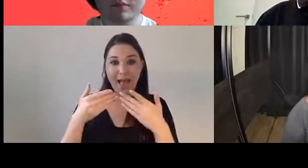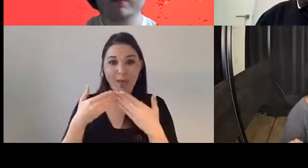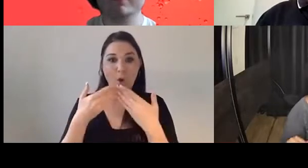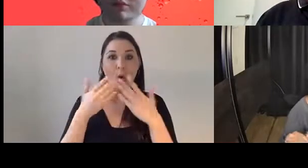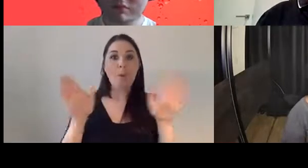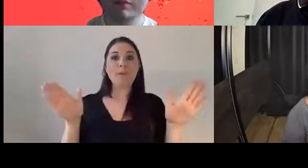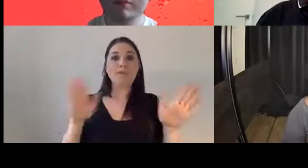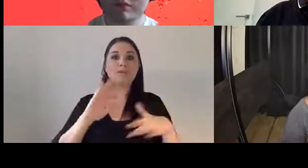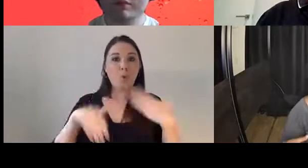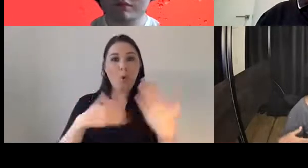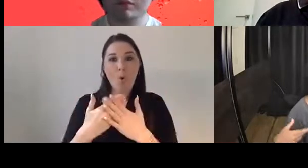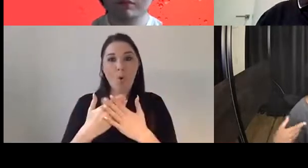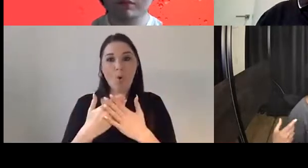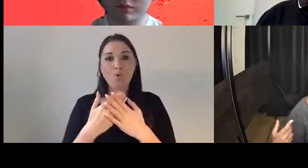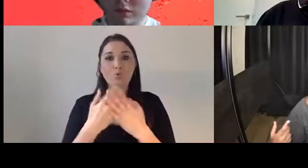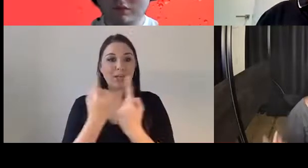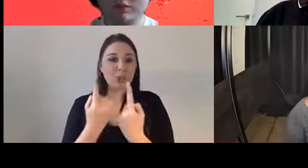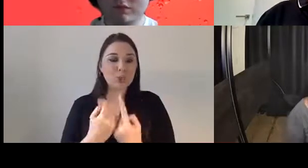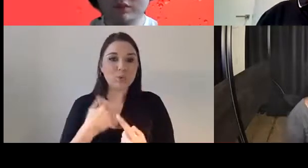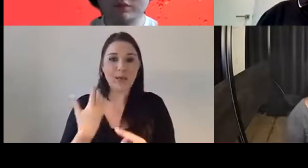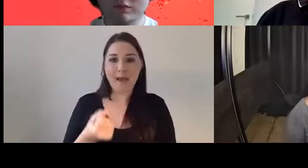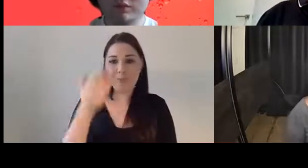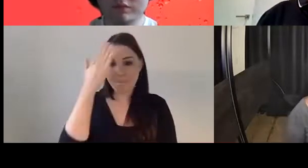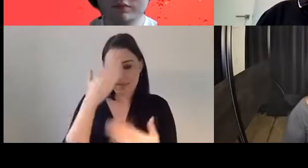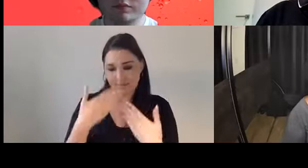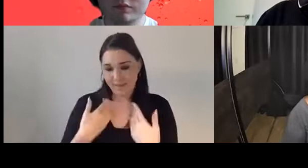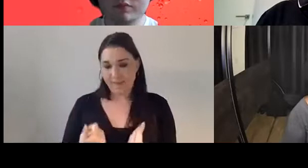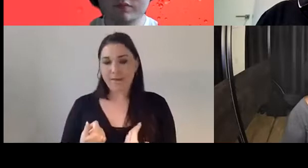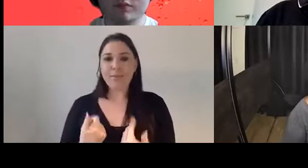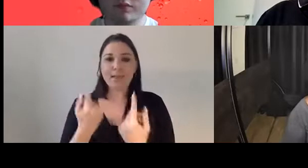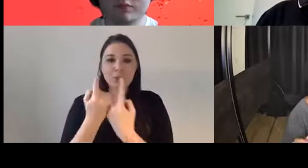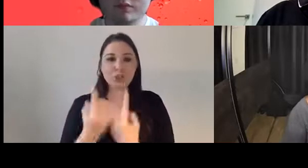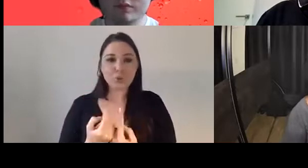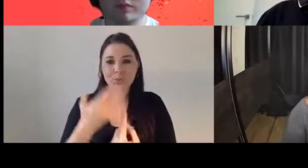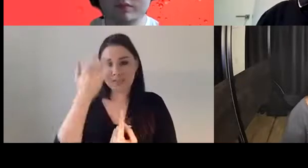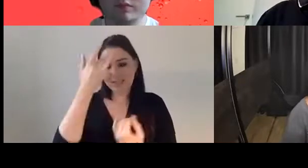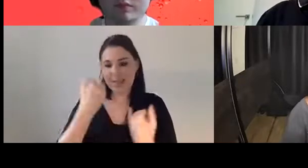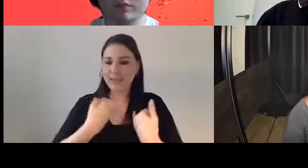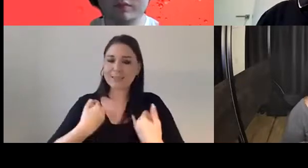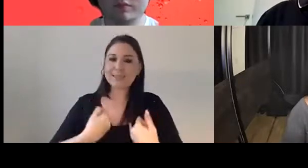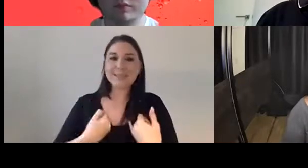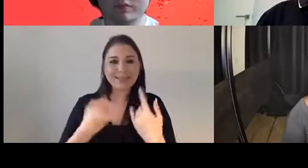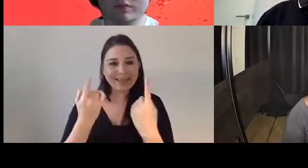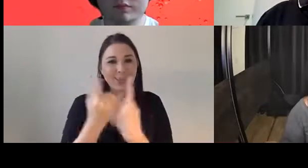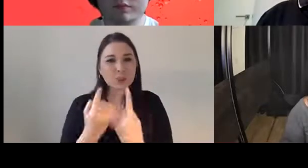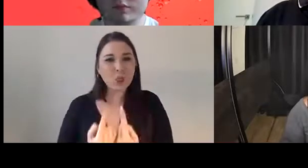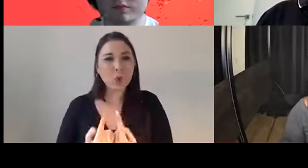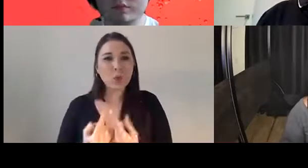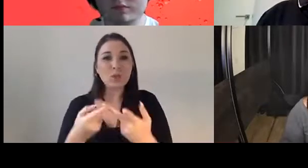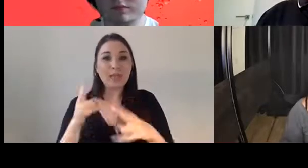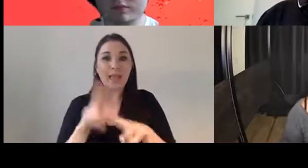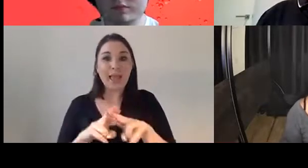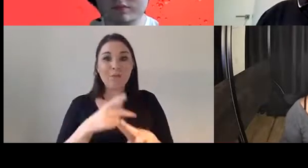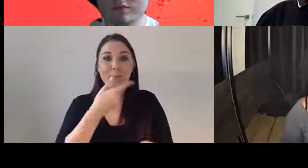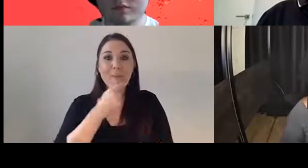have, mental health issues, sickness issues, etc. Because I think if they see that people